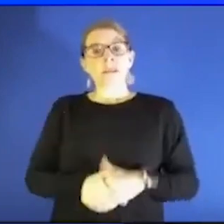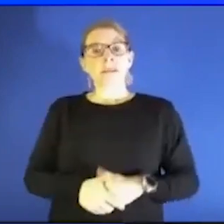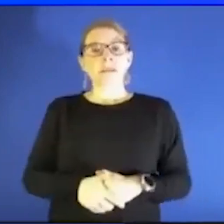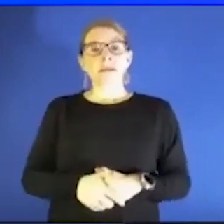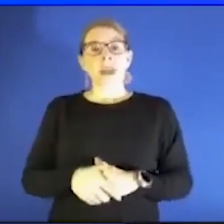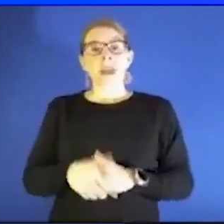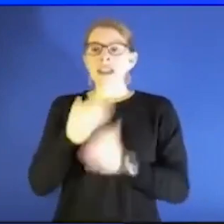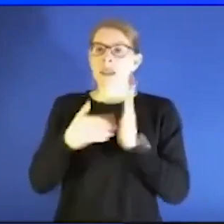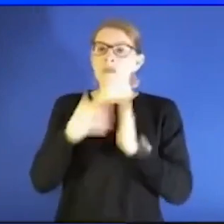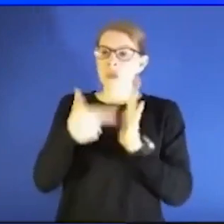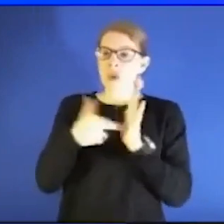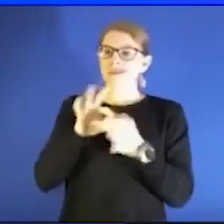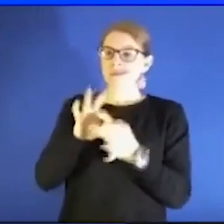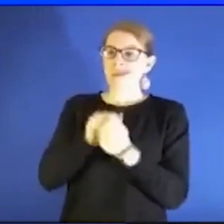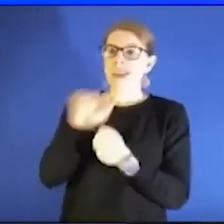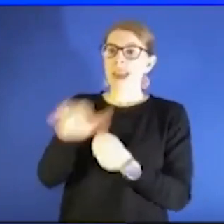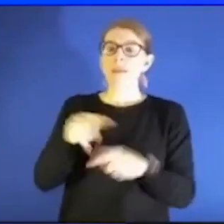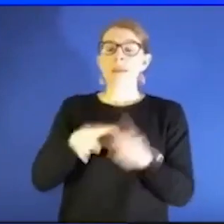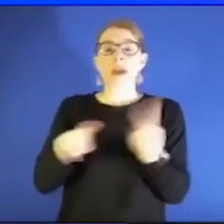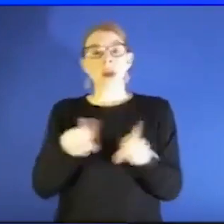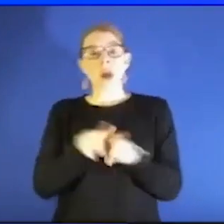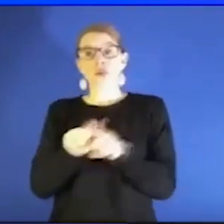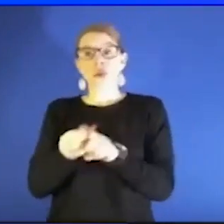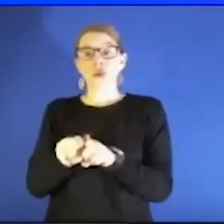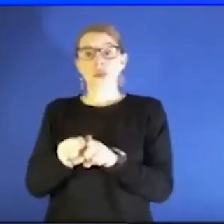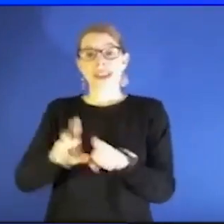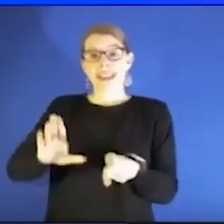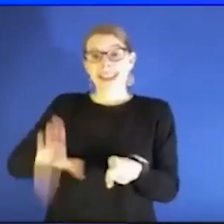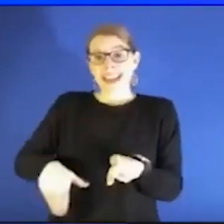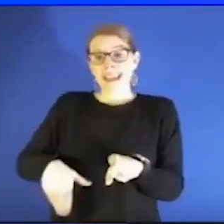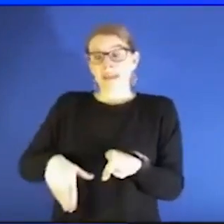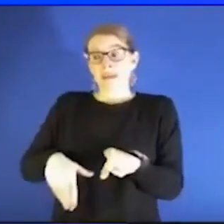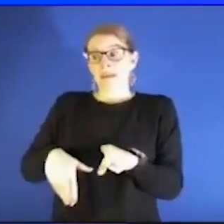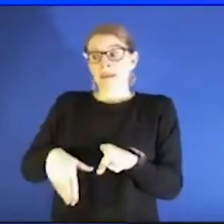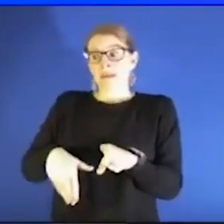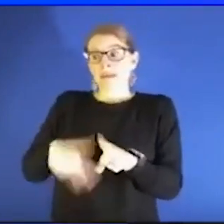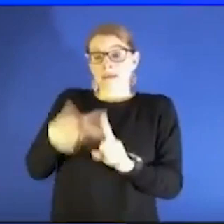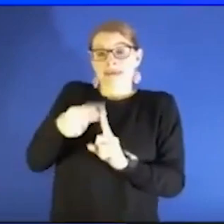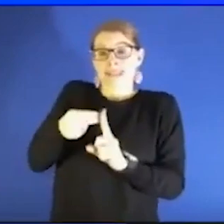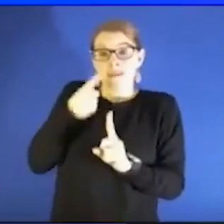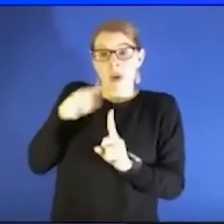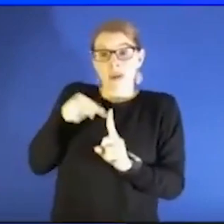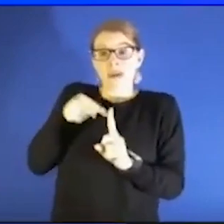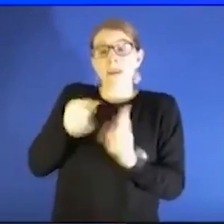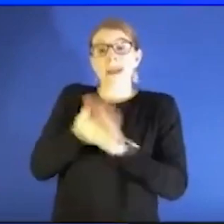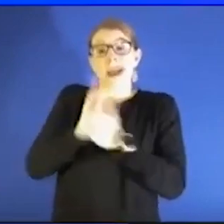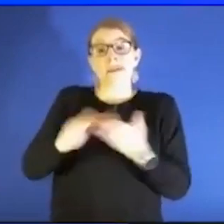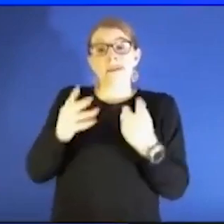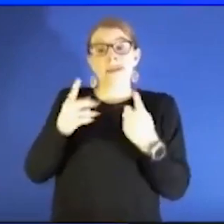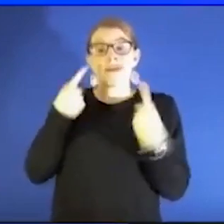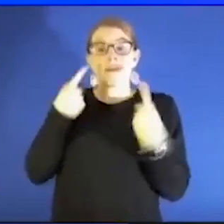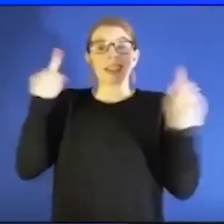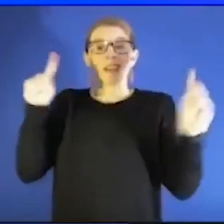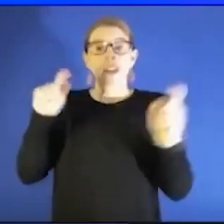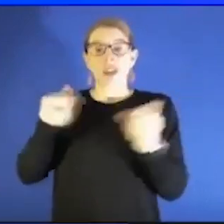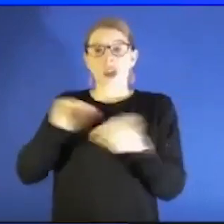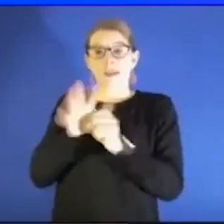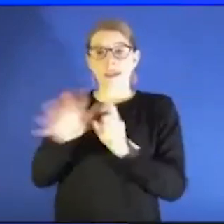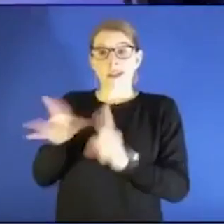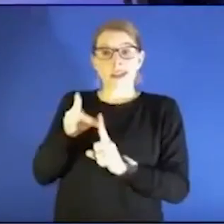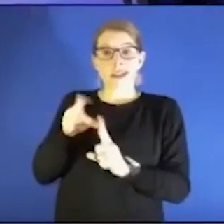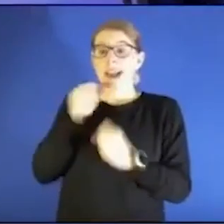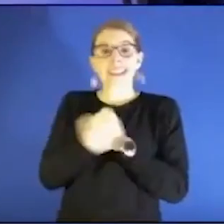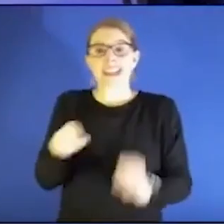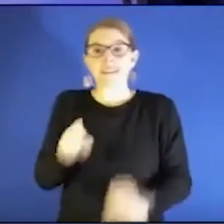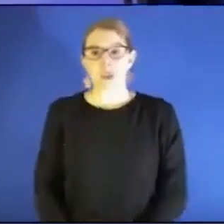that. But the other thing, it's too late to be effective. Once you have COVID, it's not going to do anything. It's not going to save you. Right. It